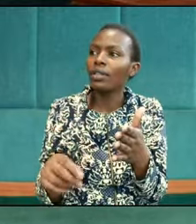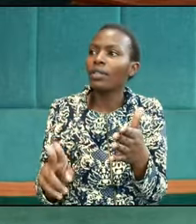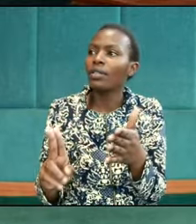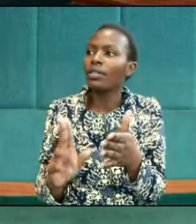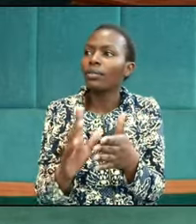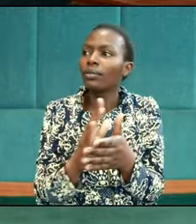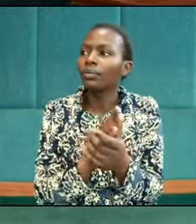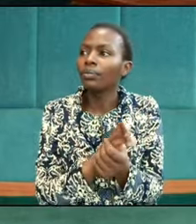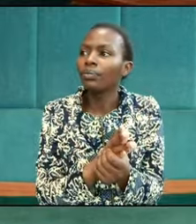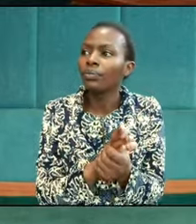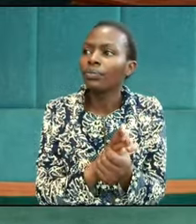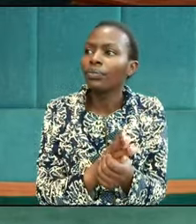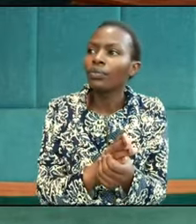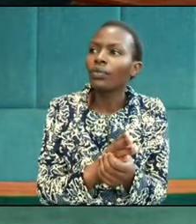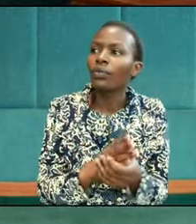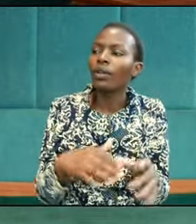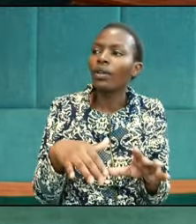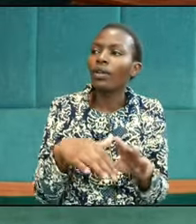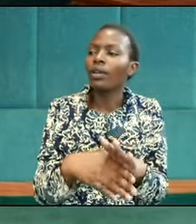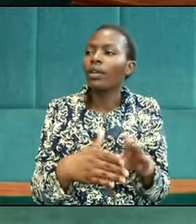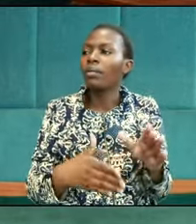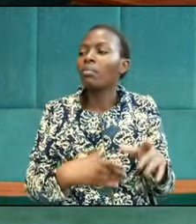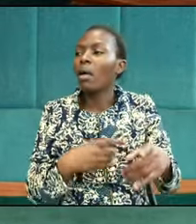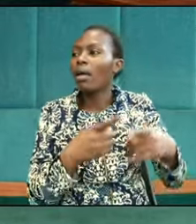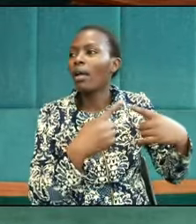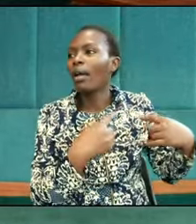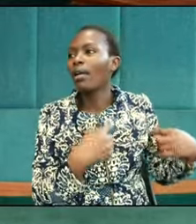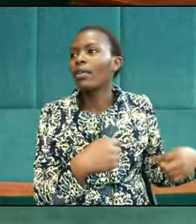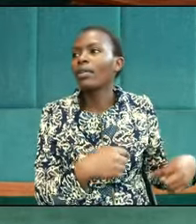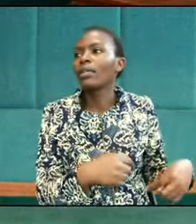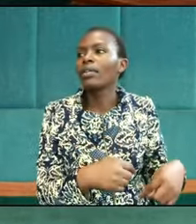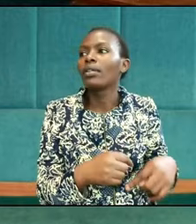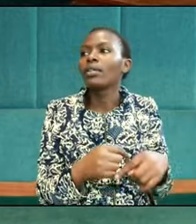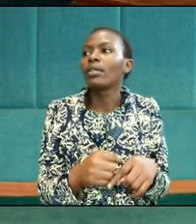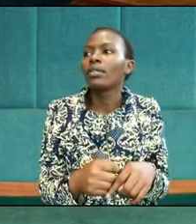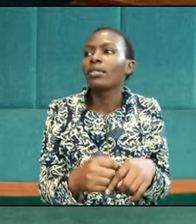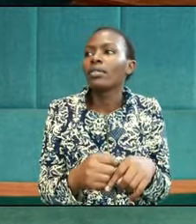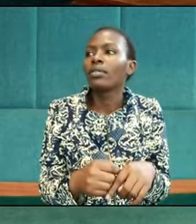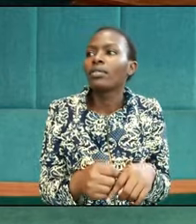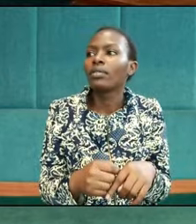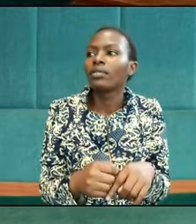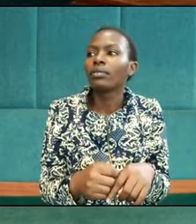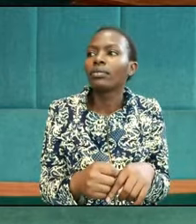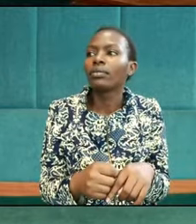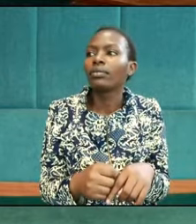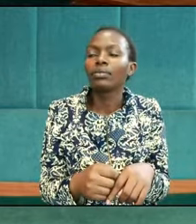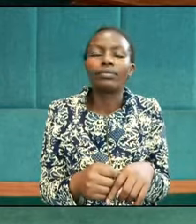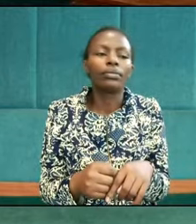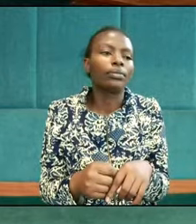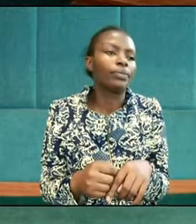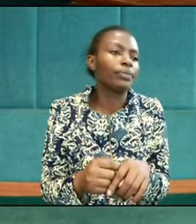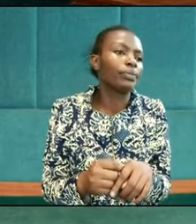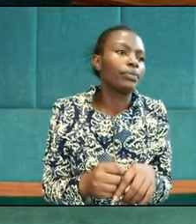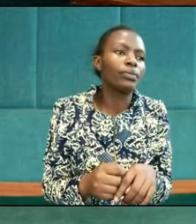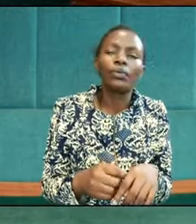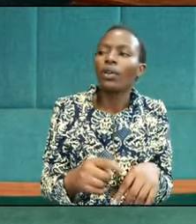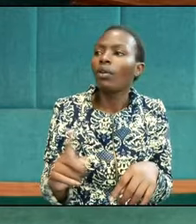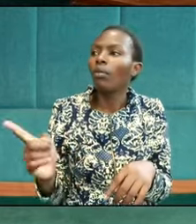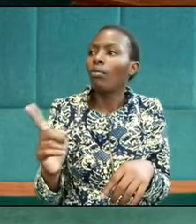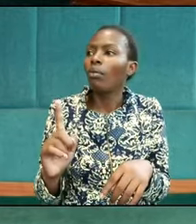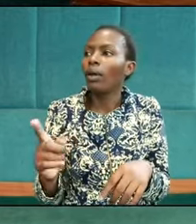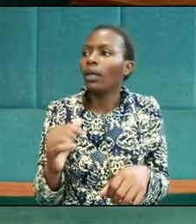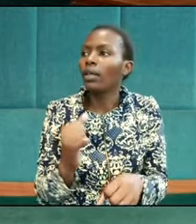put it down in my heart. When I hear the word of God,